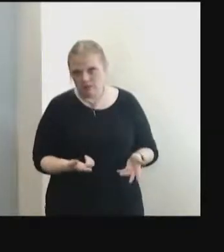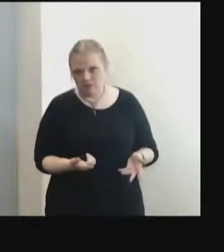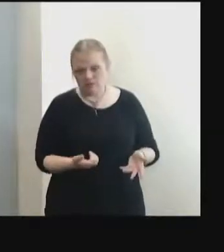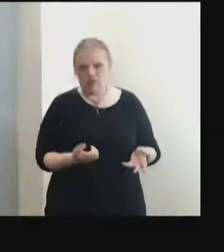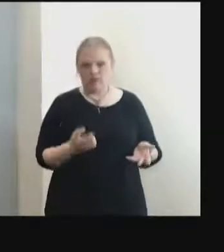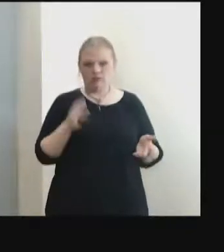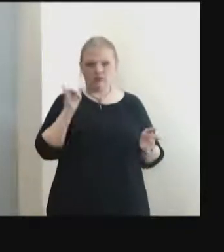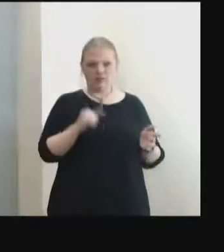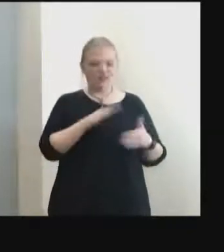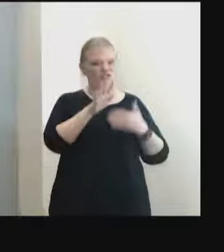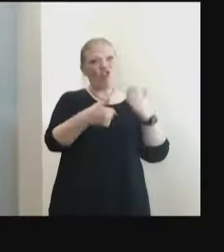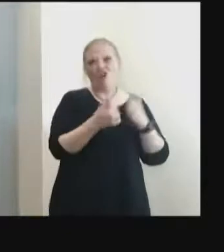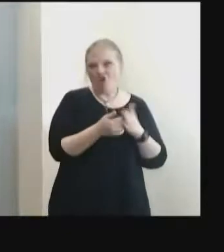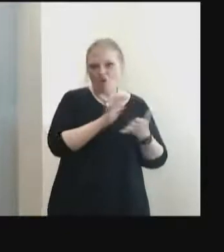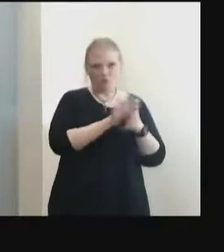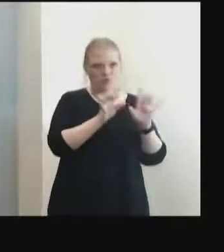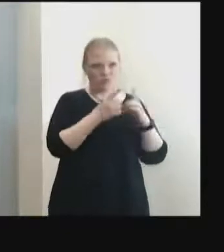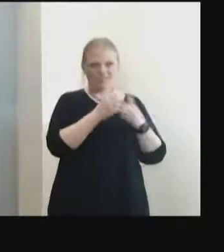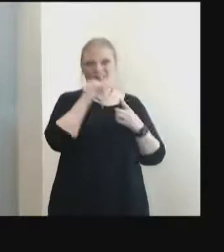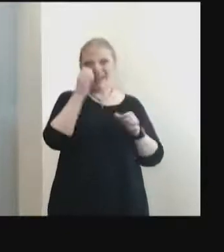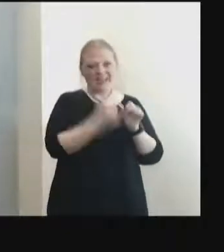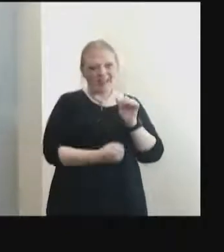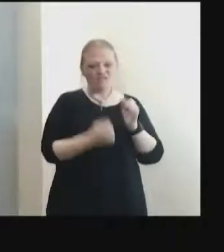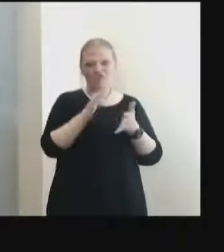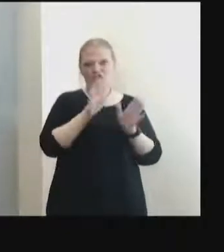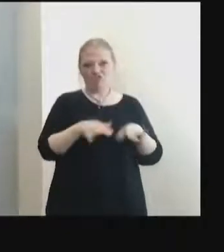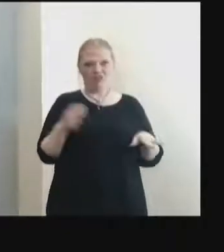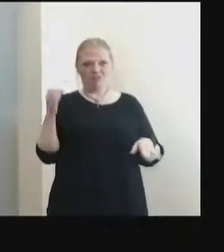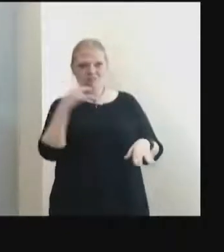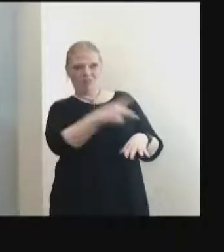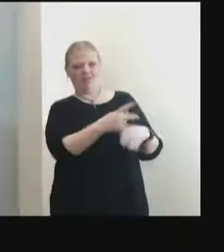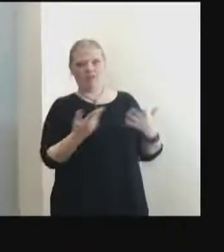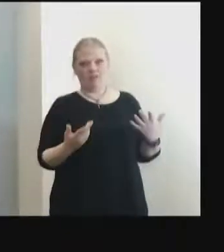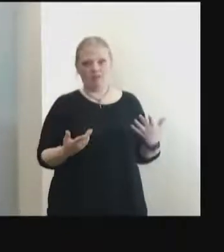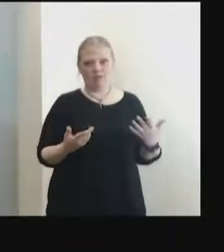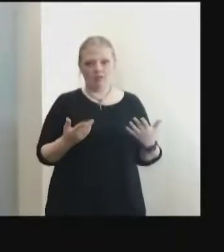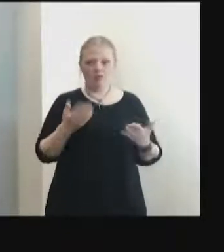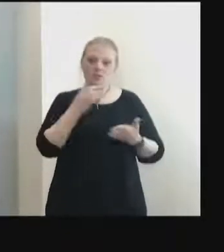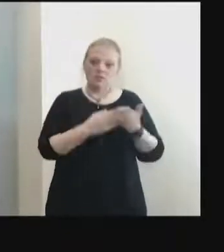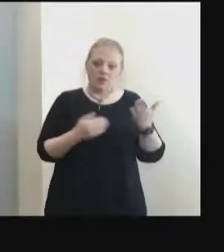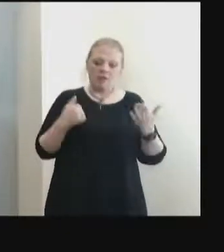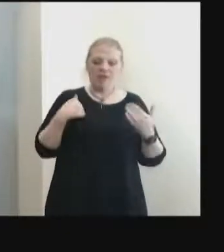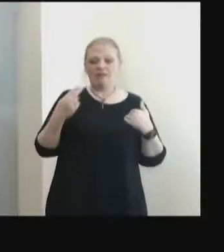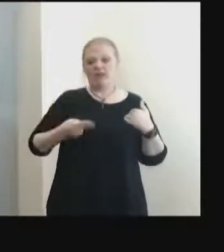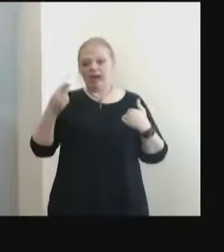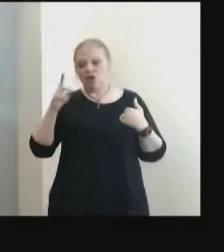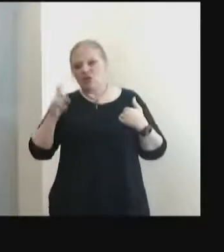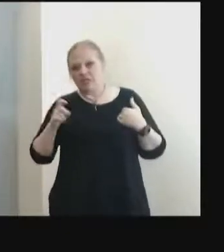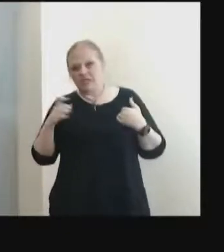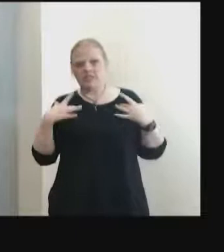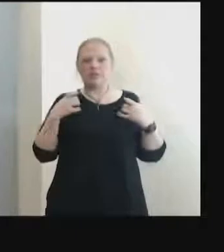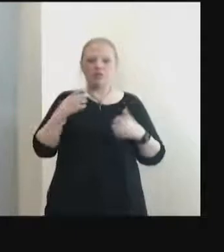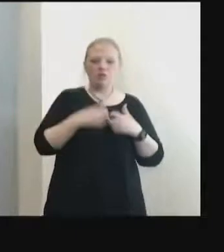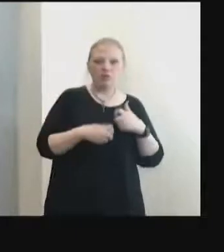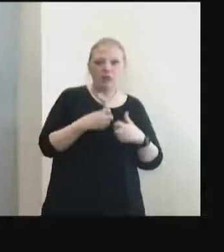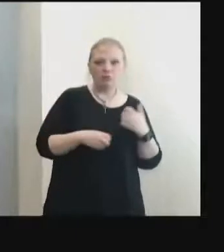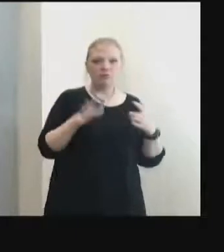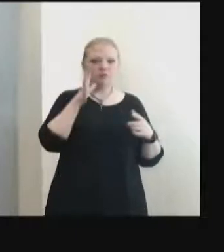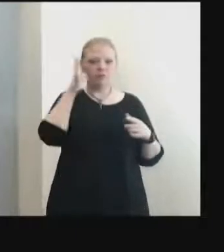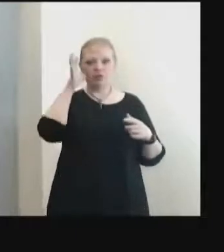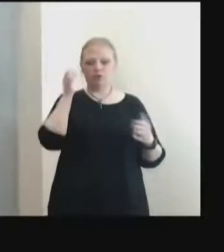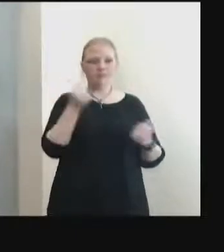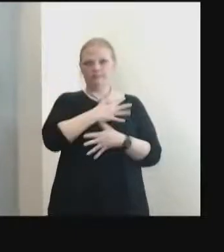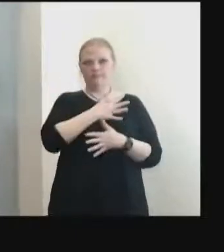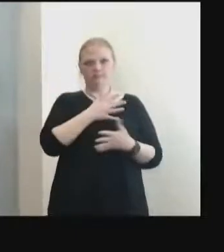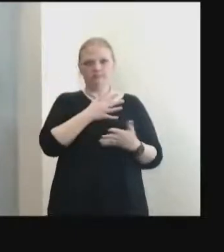And that's in all school districts. Not every child has returned. Some children have higher needs, immunocompromised issues, where their parent is afraid,